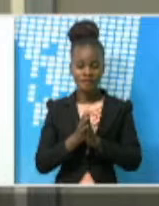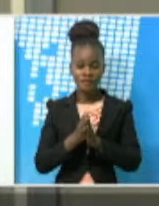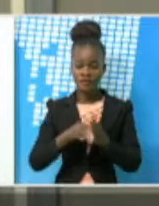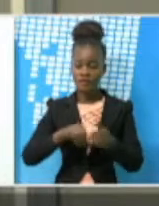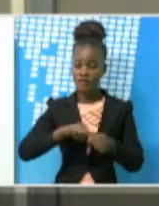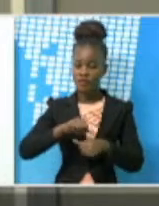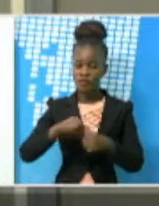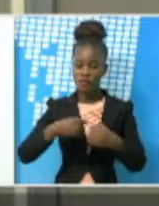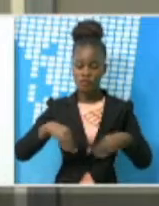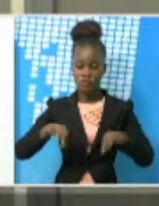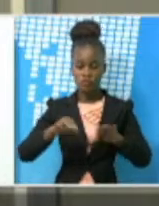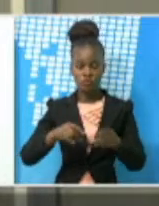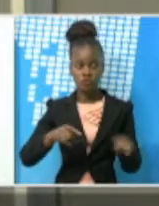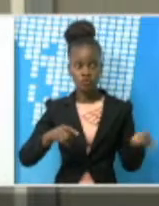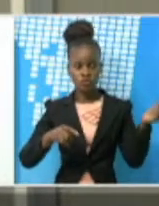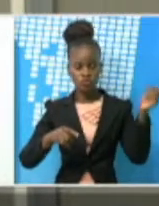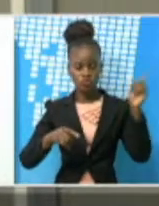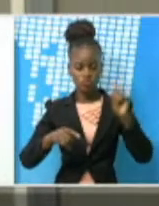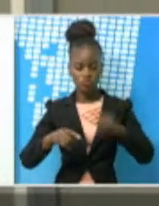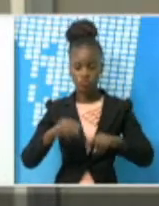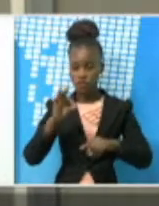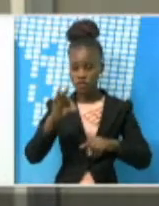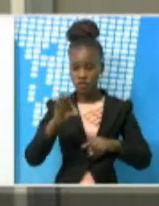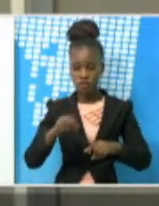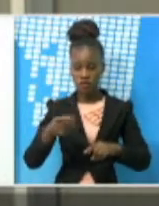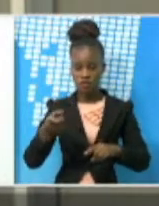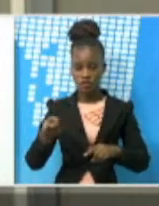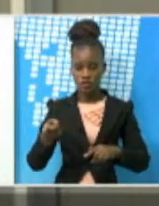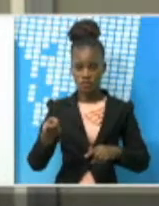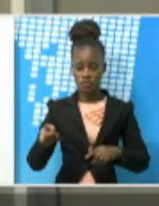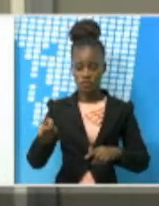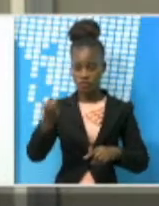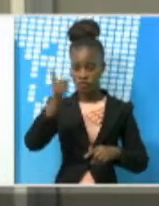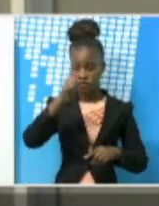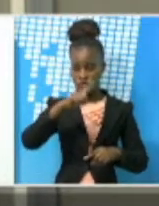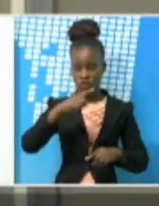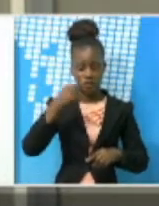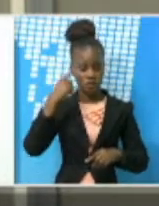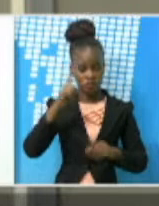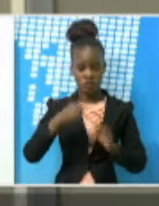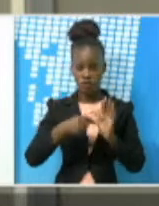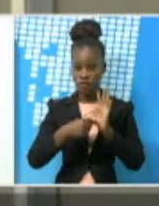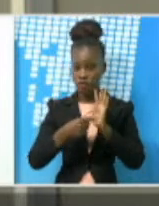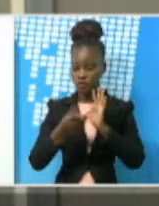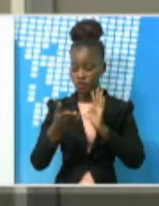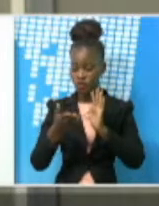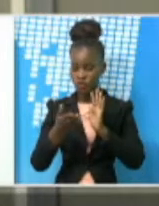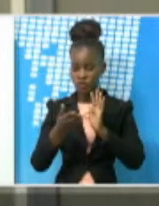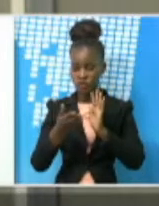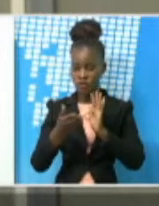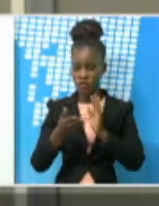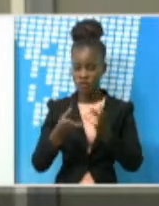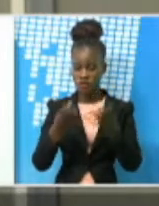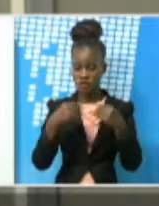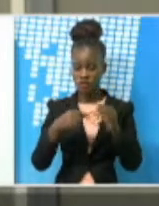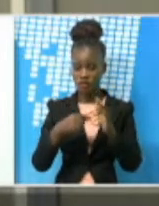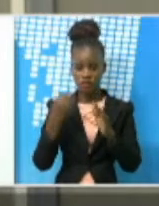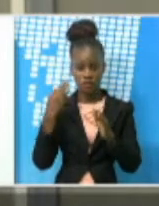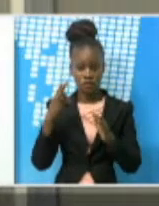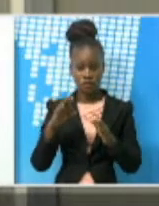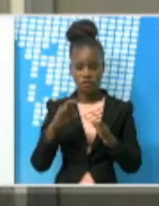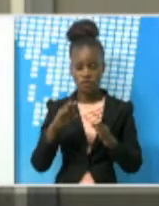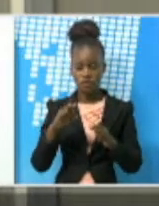import substitution or export promotion. So for example, I would give an example of the